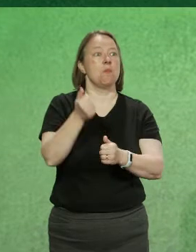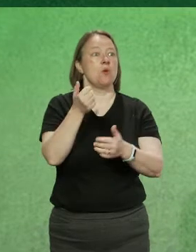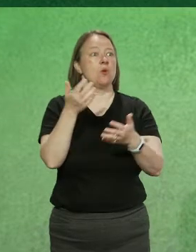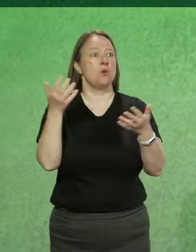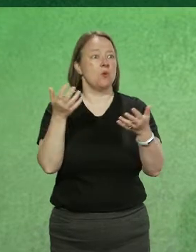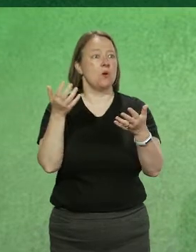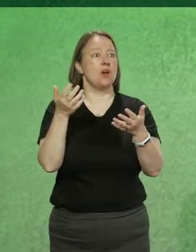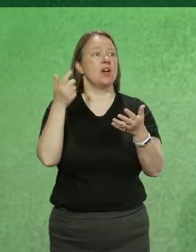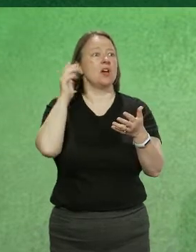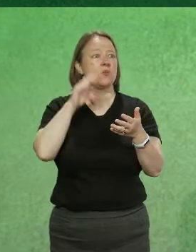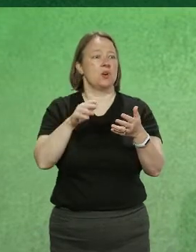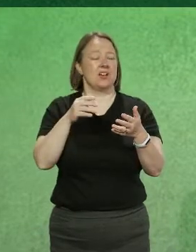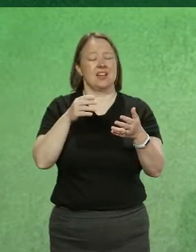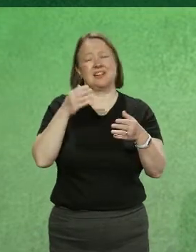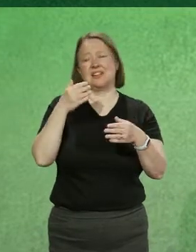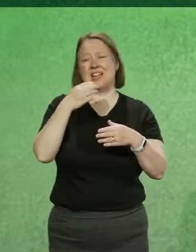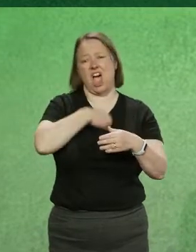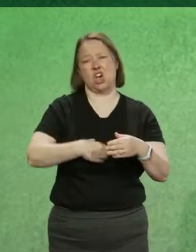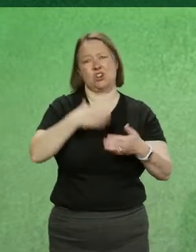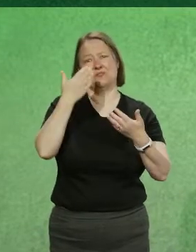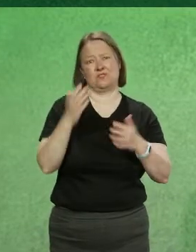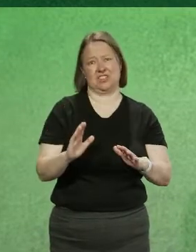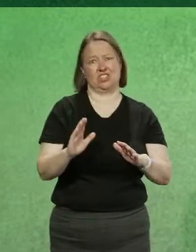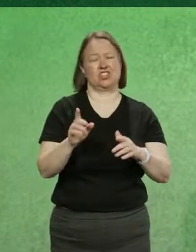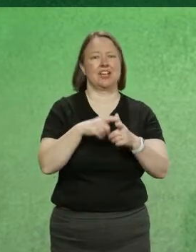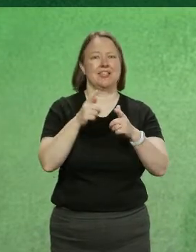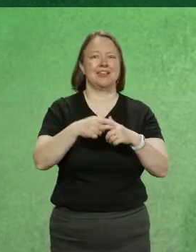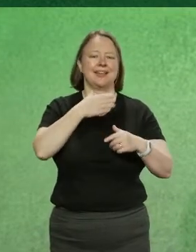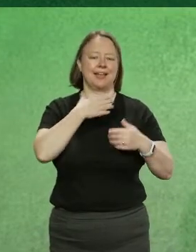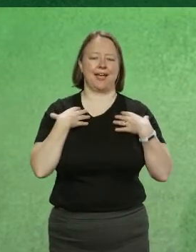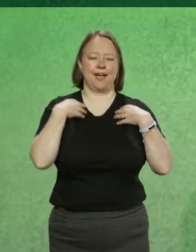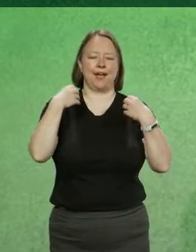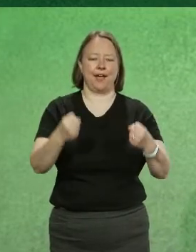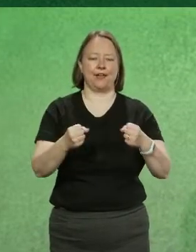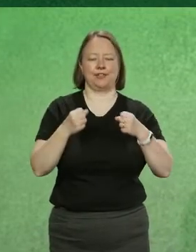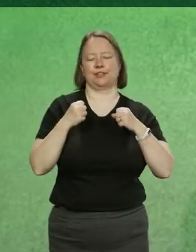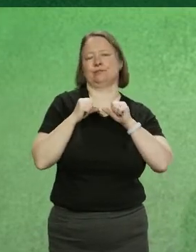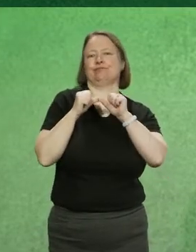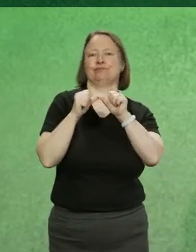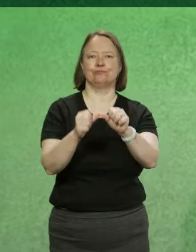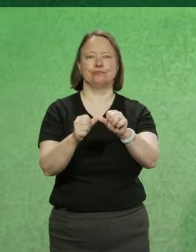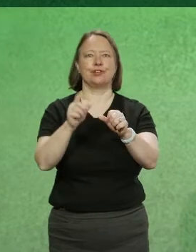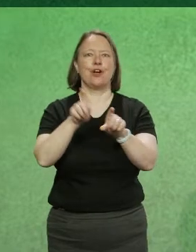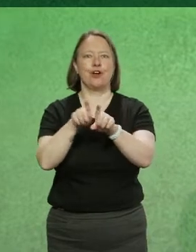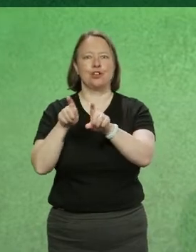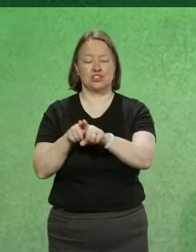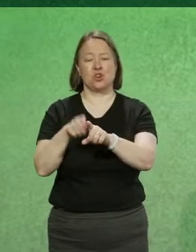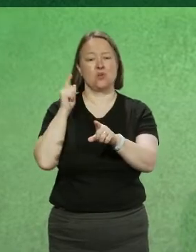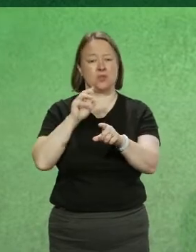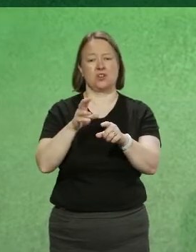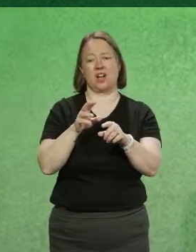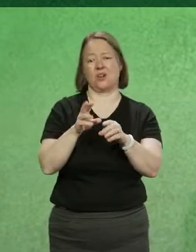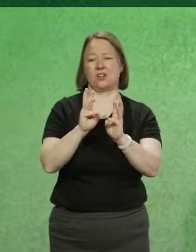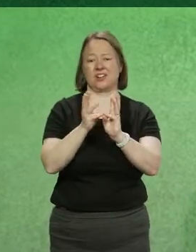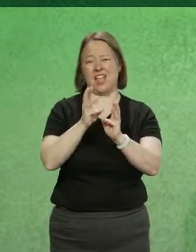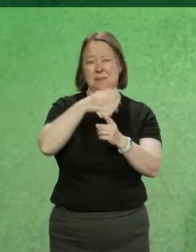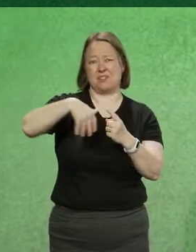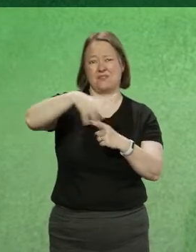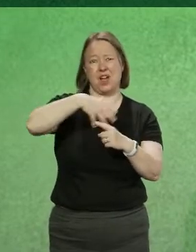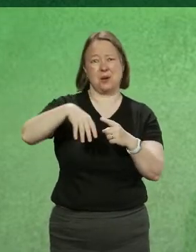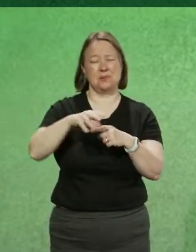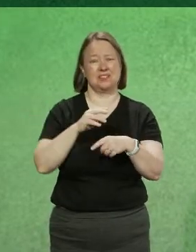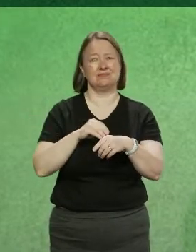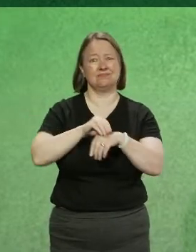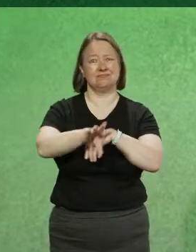of hunger, promotion of good health and well-being, as well as climate action. Next slide,